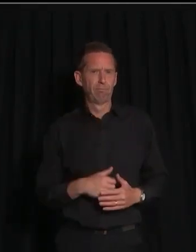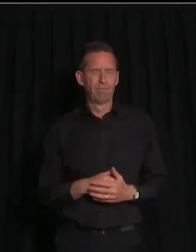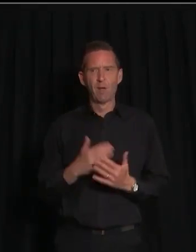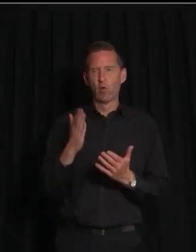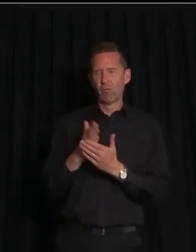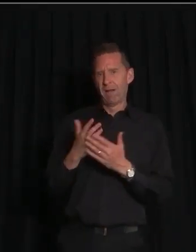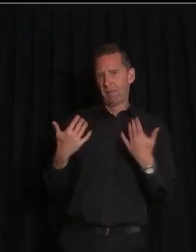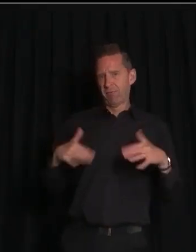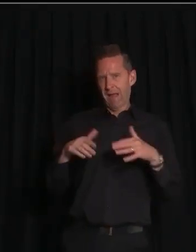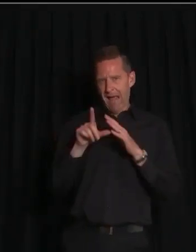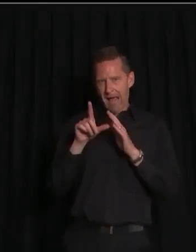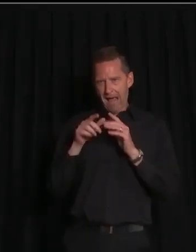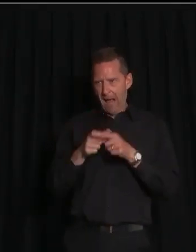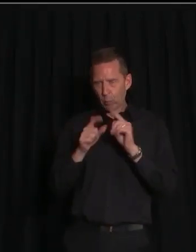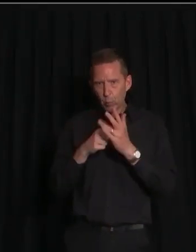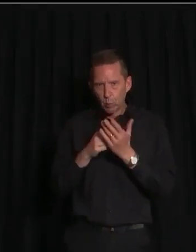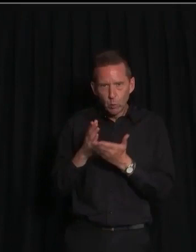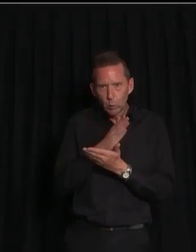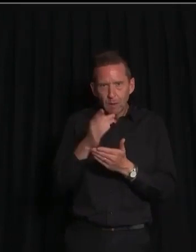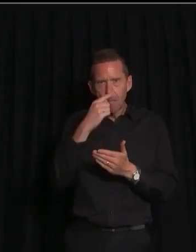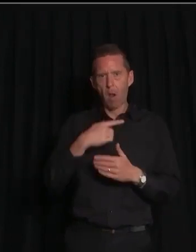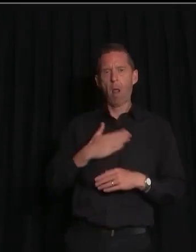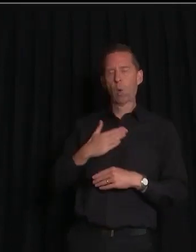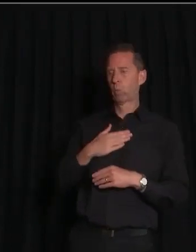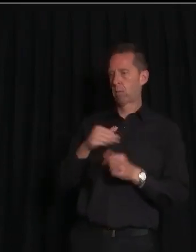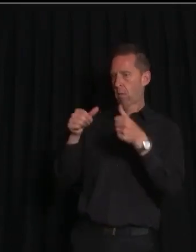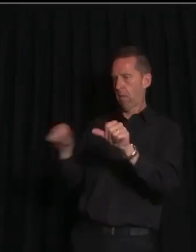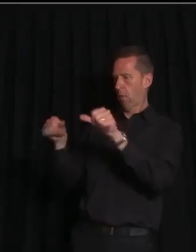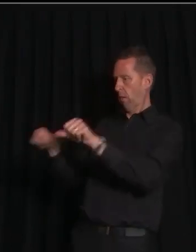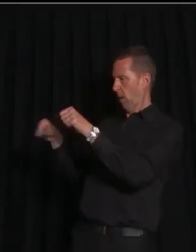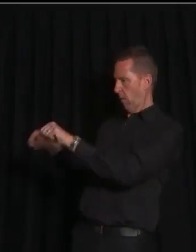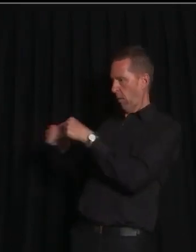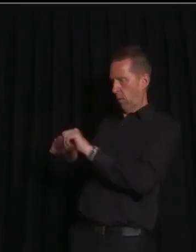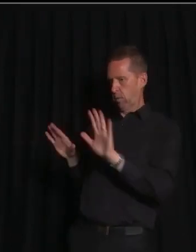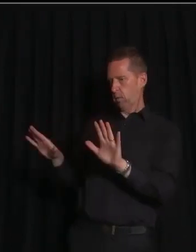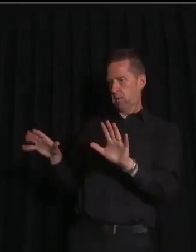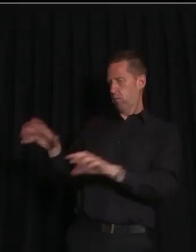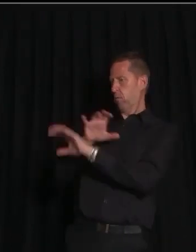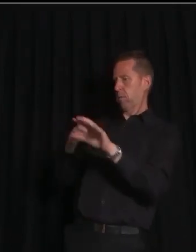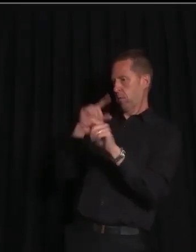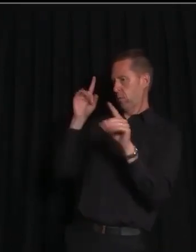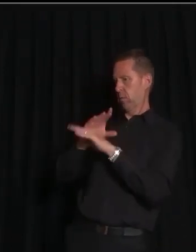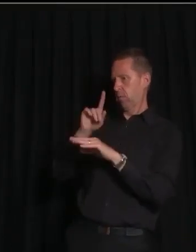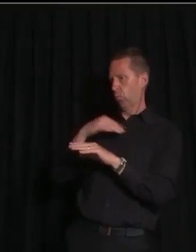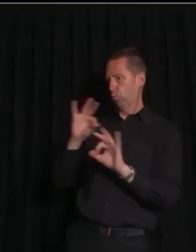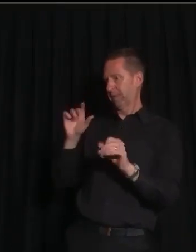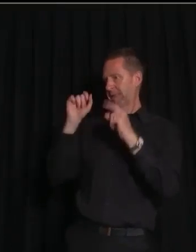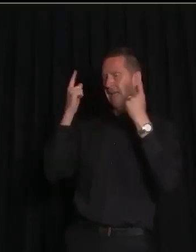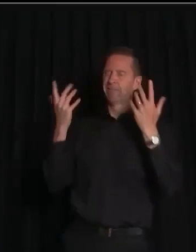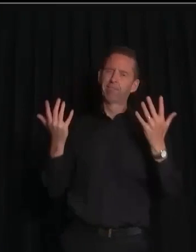of navigation because people very much want to think in stereotypes and they cannot cope with anything else.